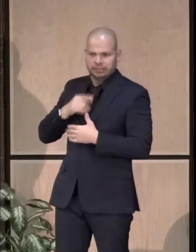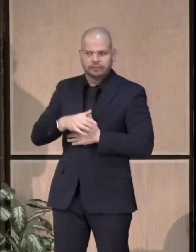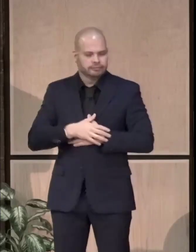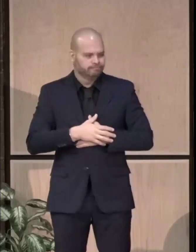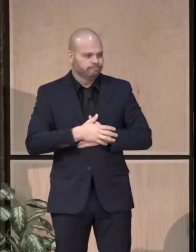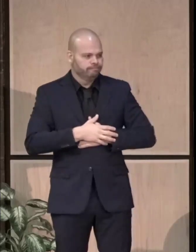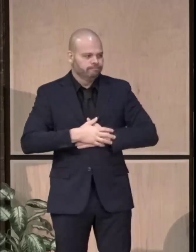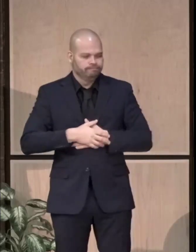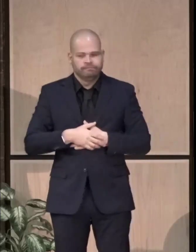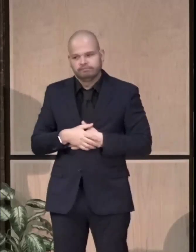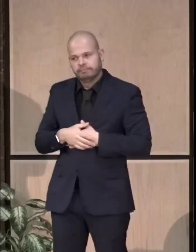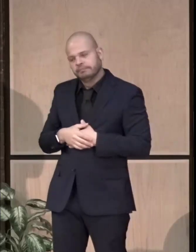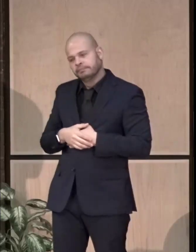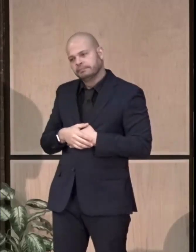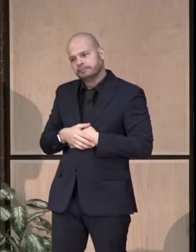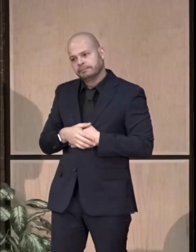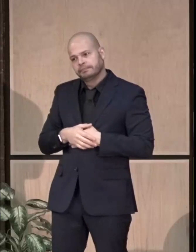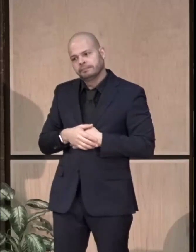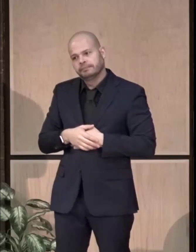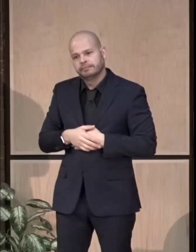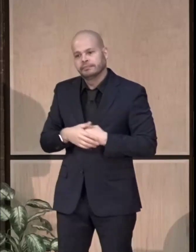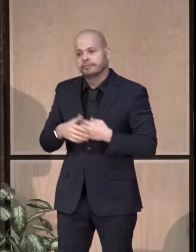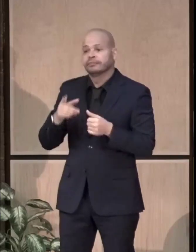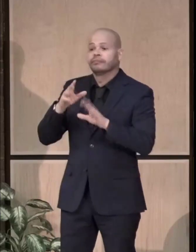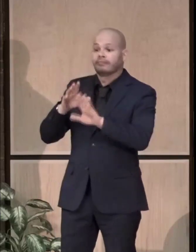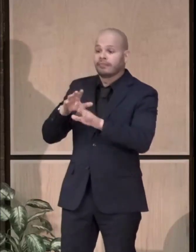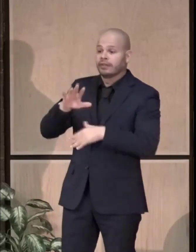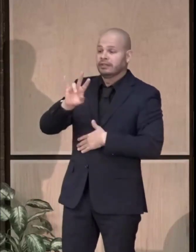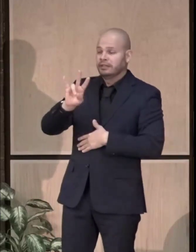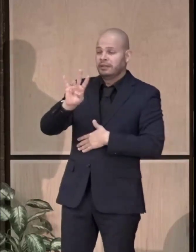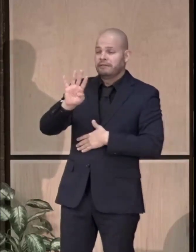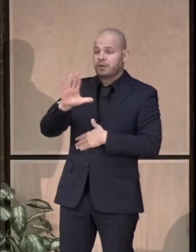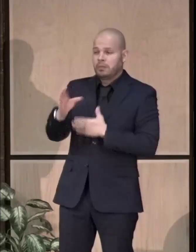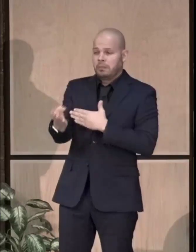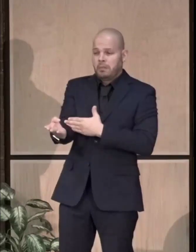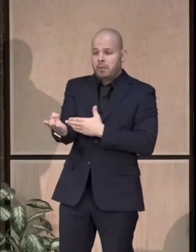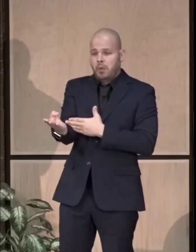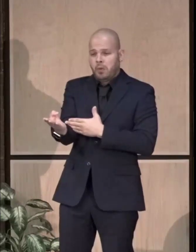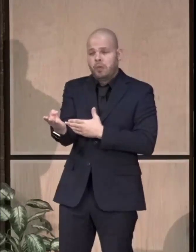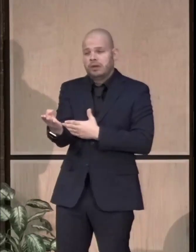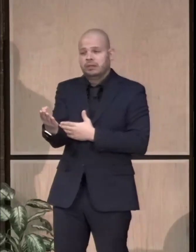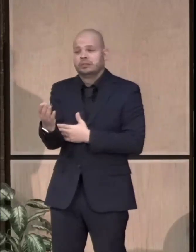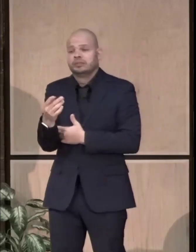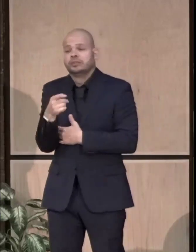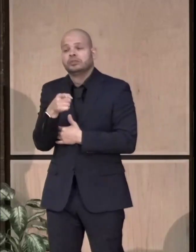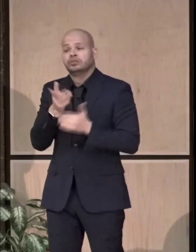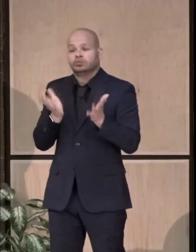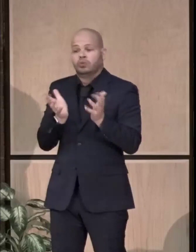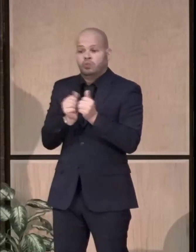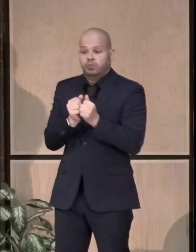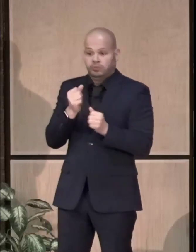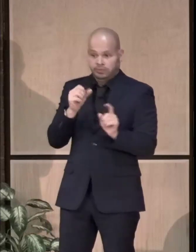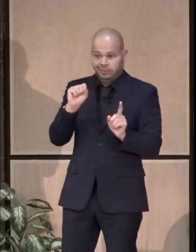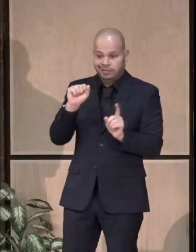And around 7:45 that morning, you talked to two Saco police officers, right?